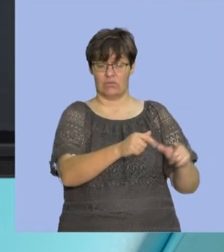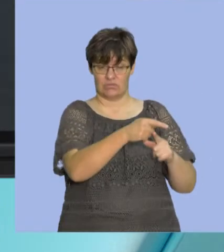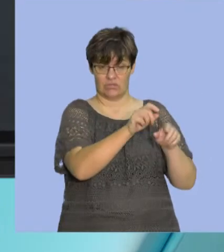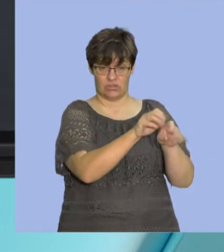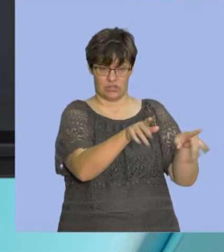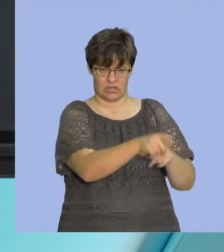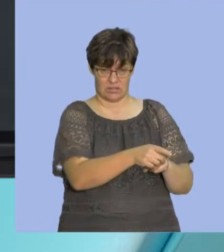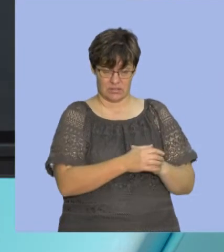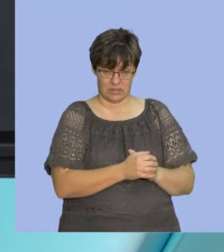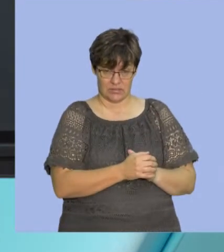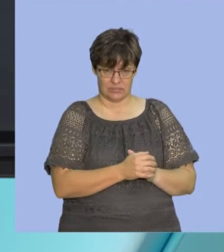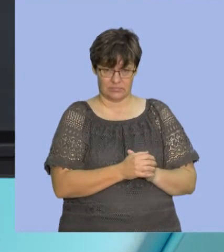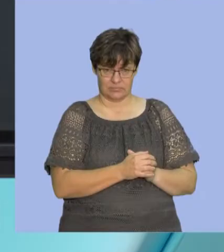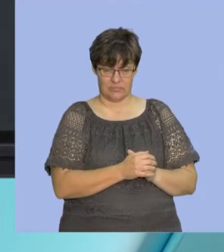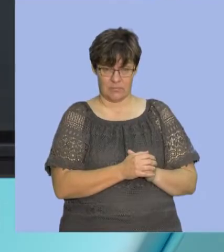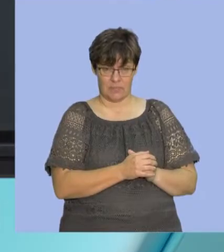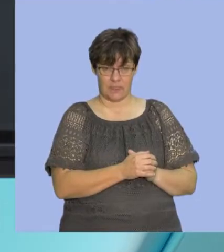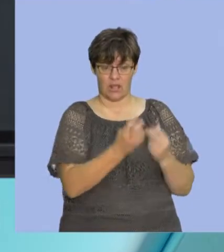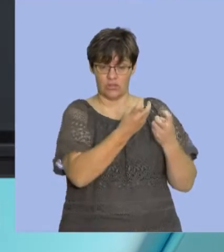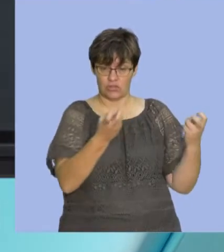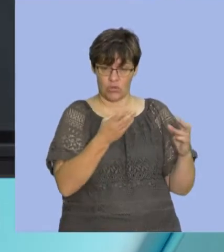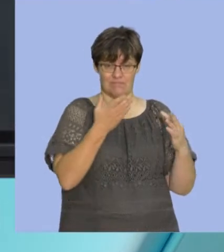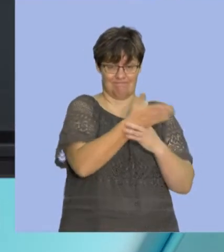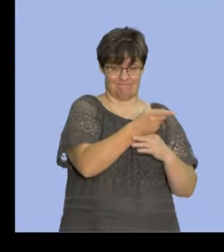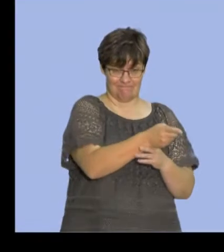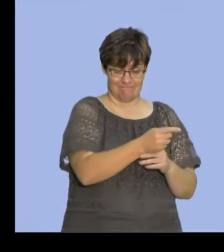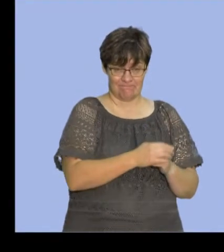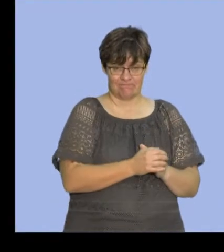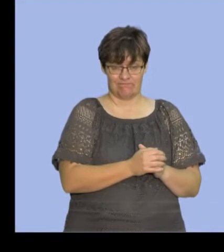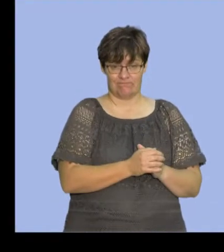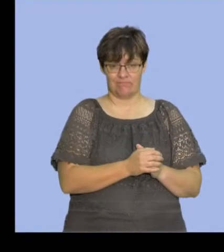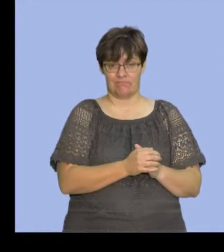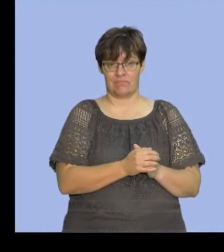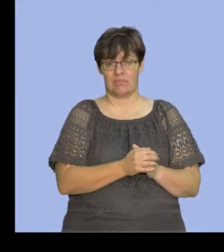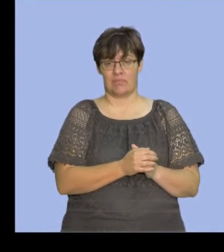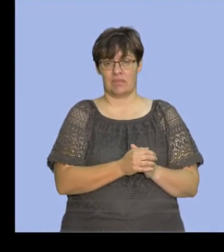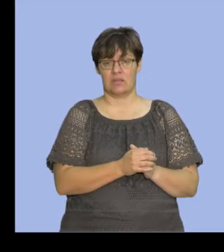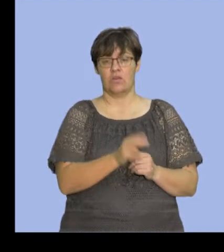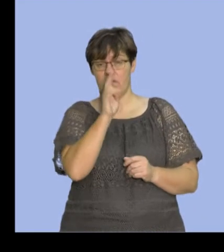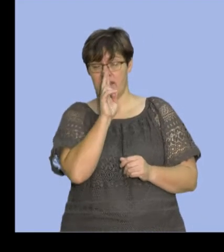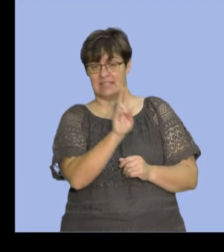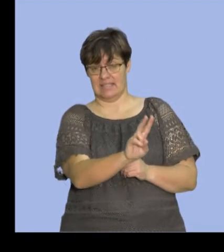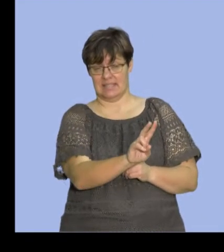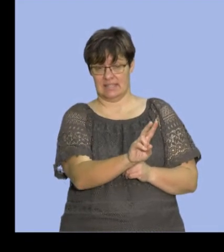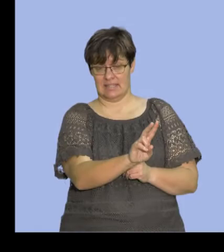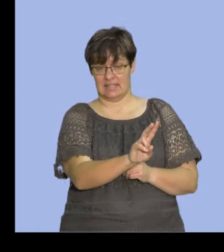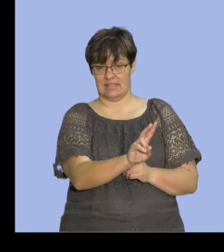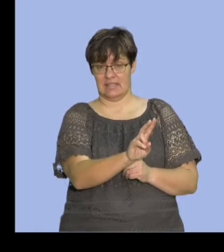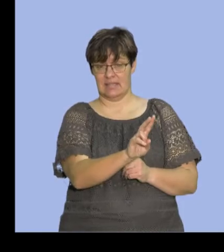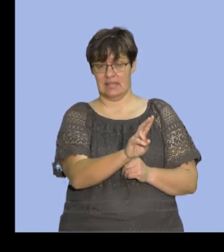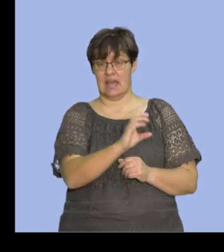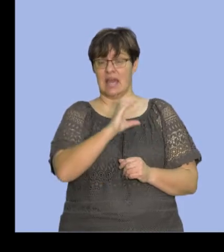coming the source of the entry, right? The folio reference as you can see here, is